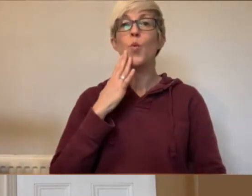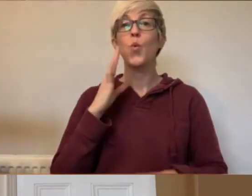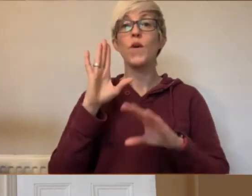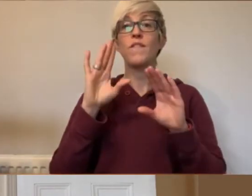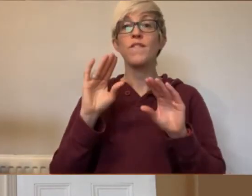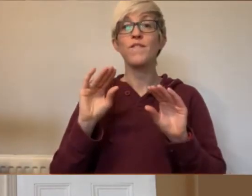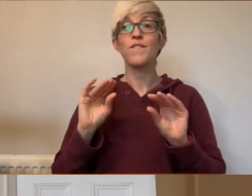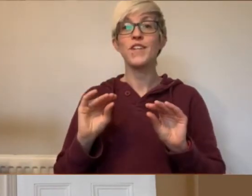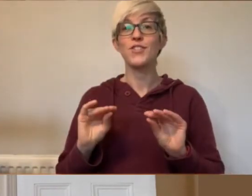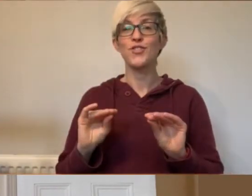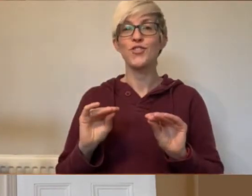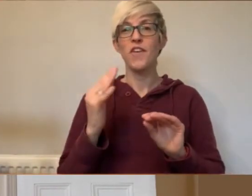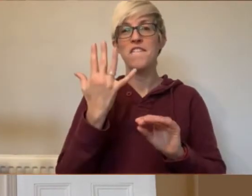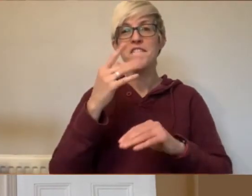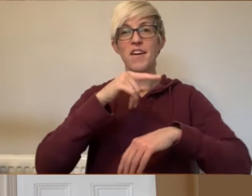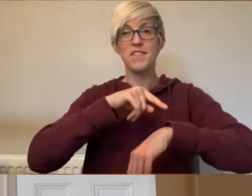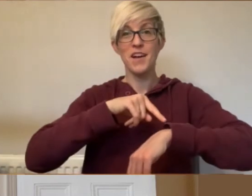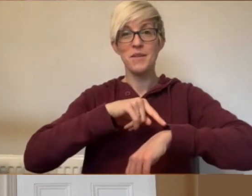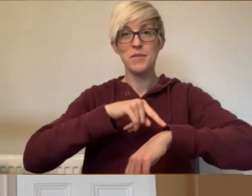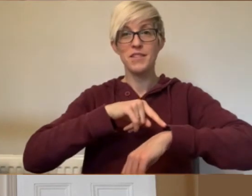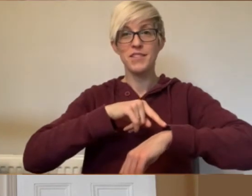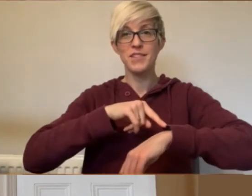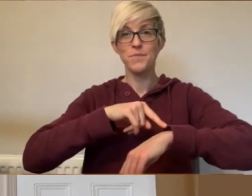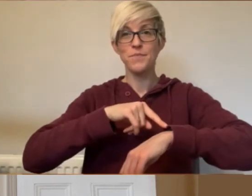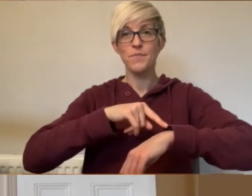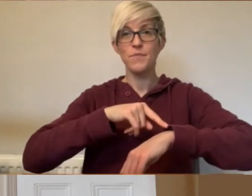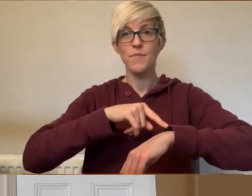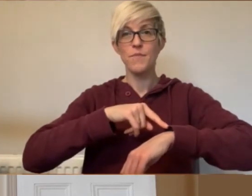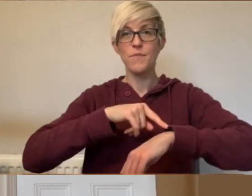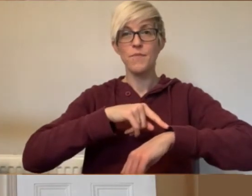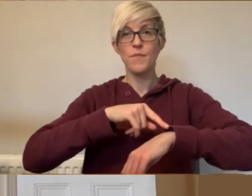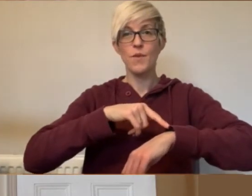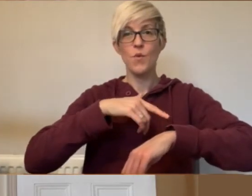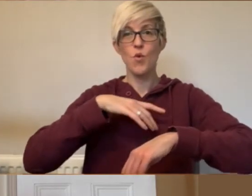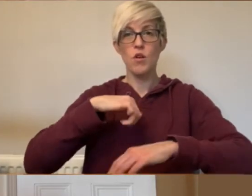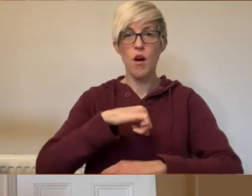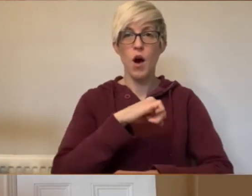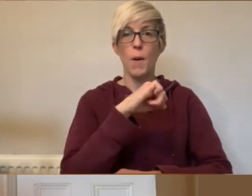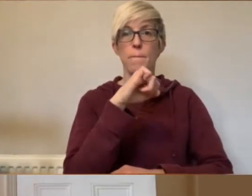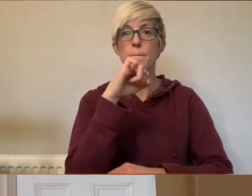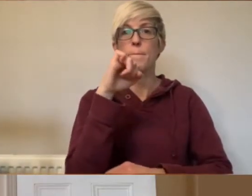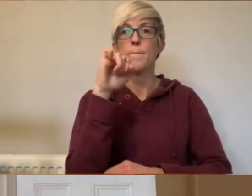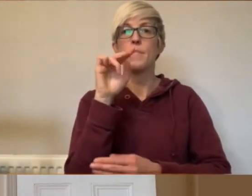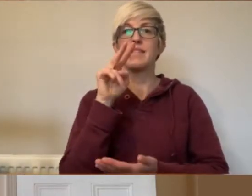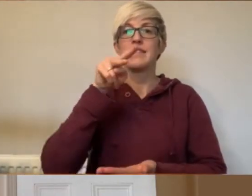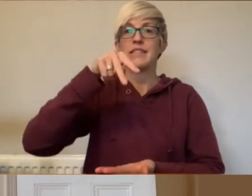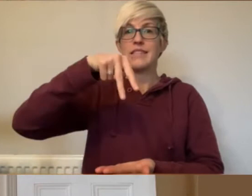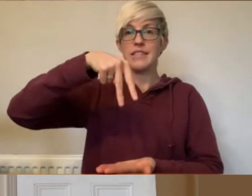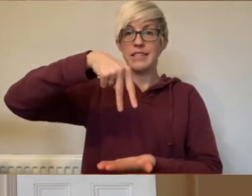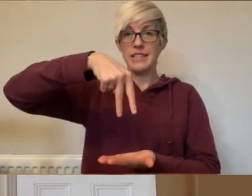When you have finished your 5 rounds, we're going to slowly come up to